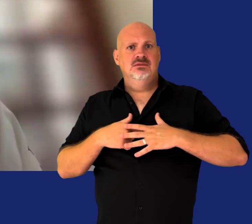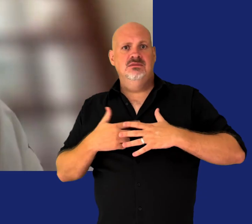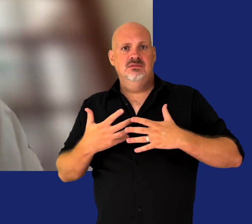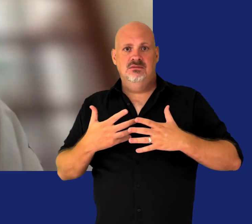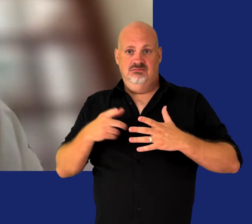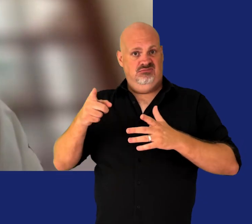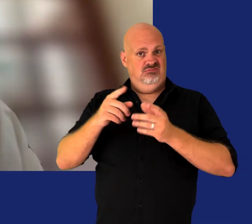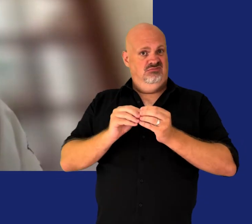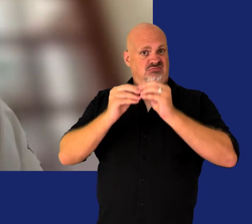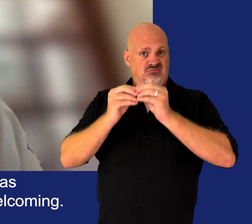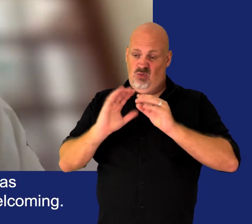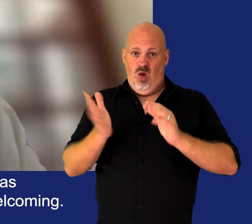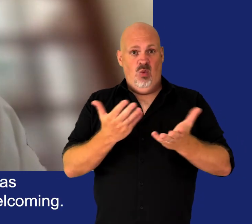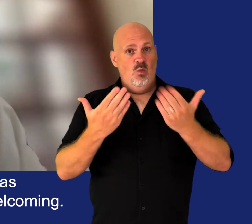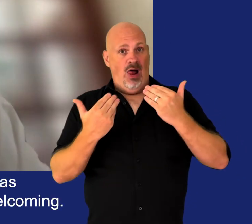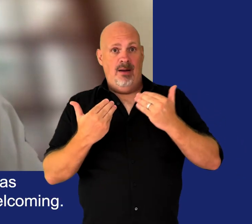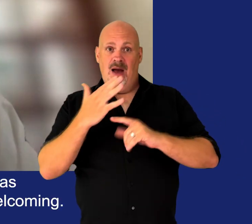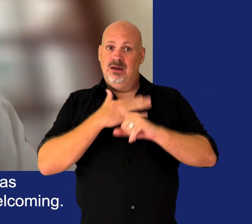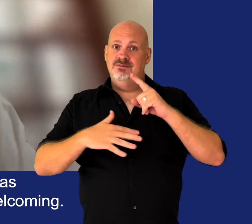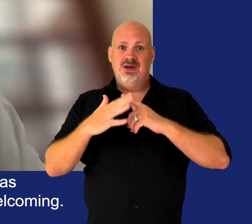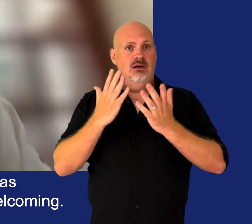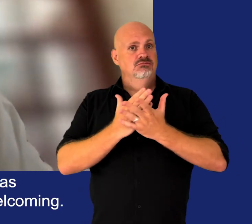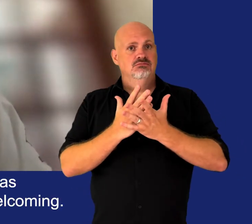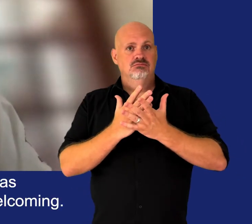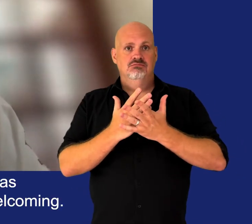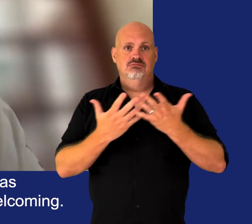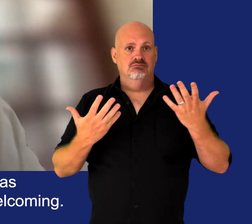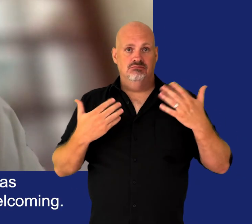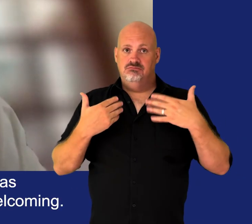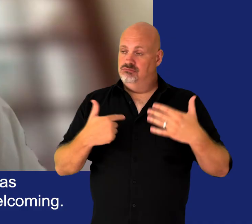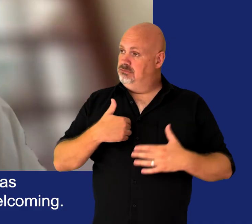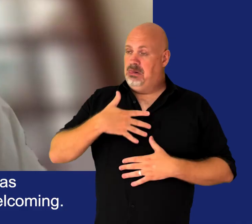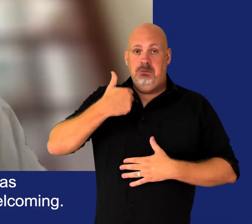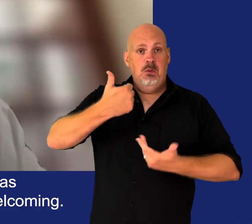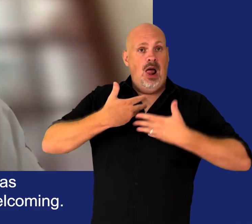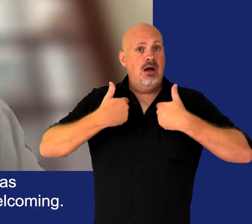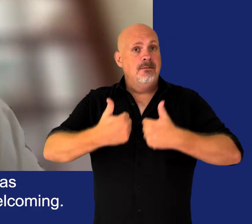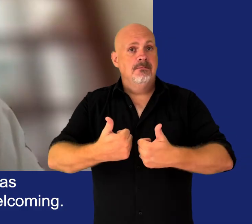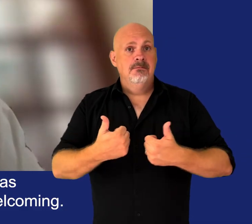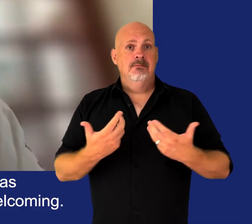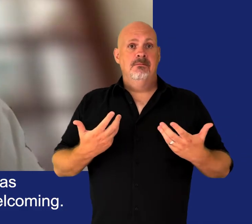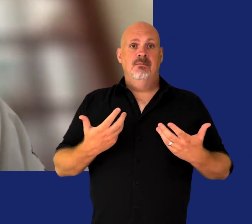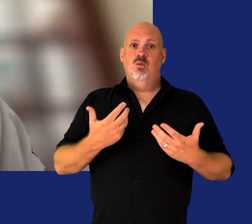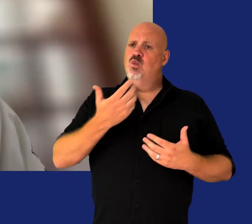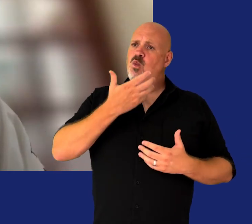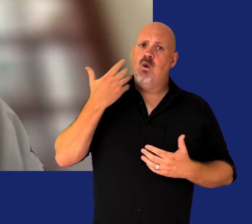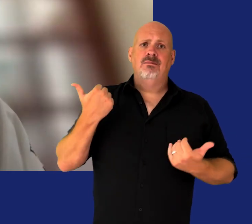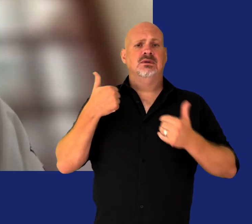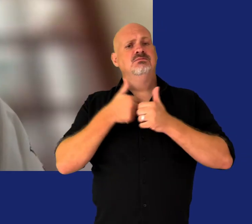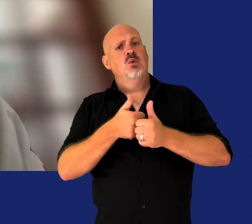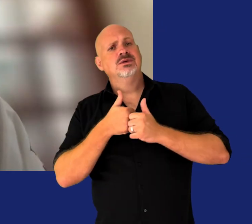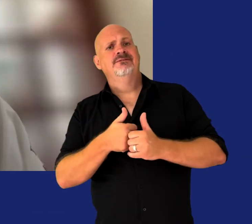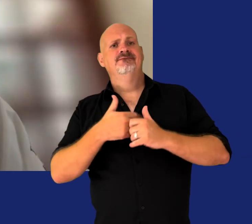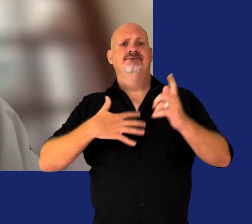and everybody was welcome. So the atmosphere from the get-go, as it was presented to me, was very sort of welcoming. It's a